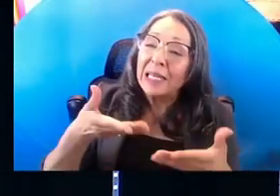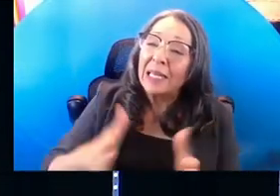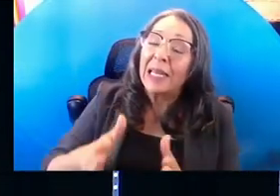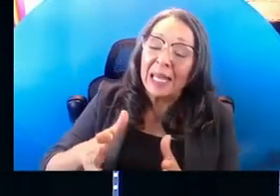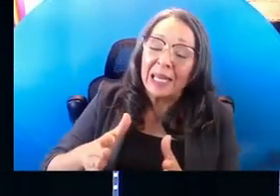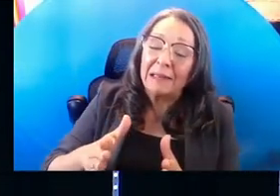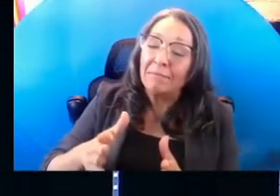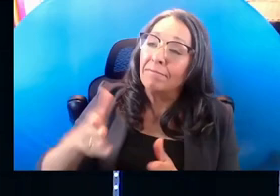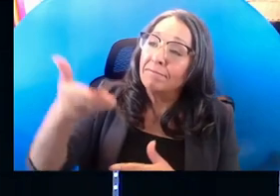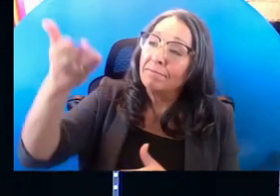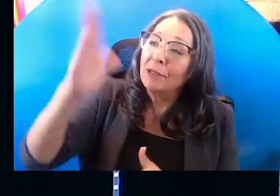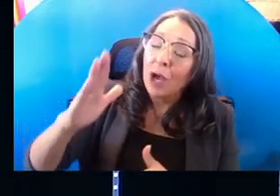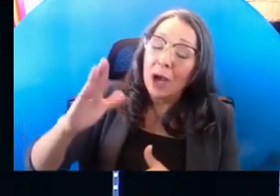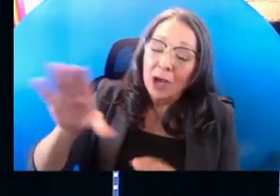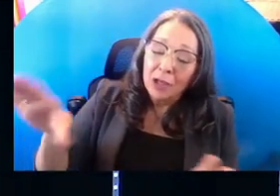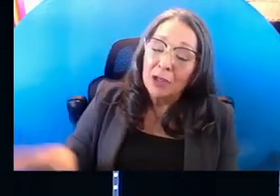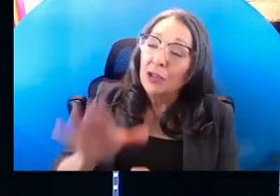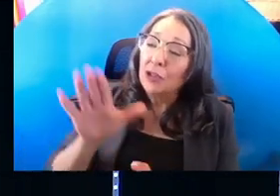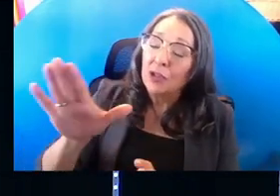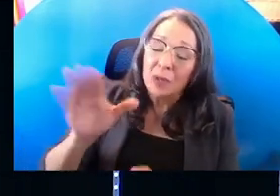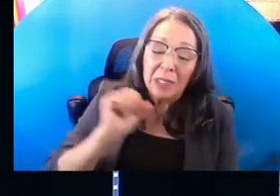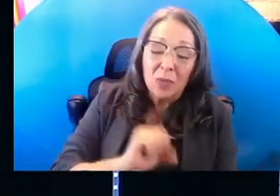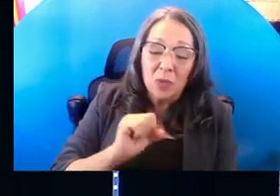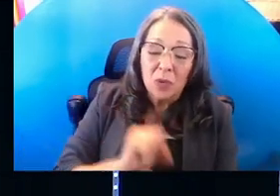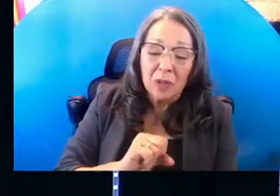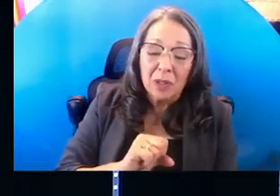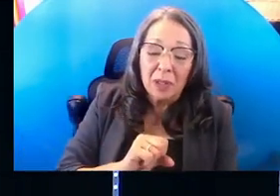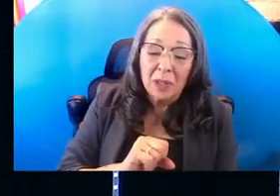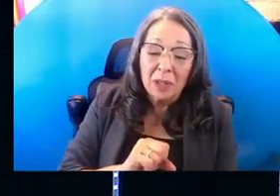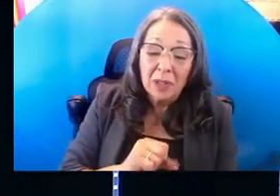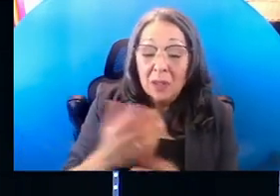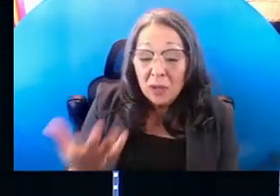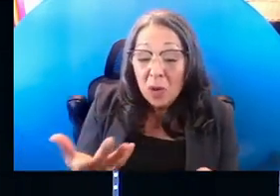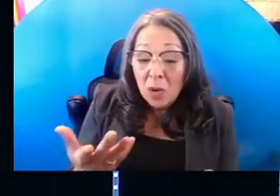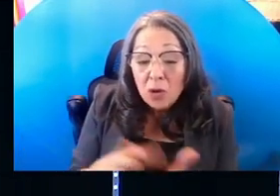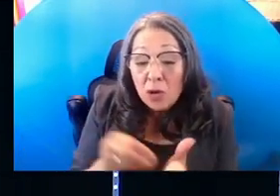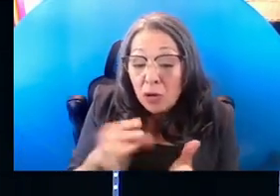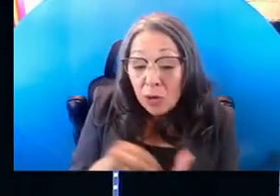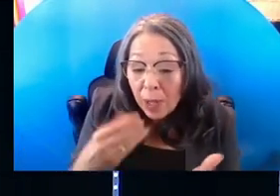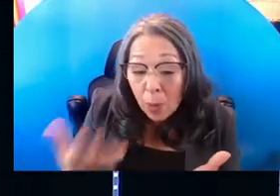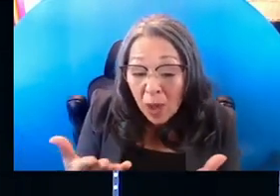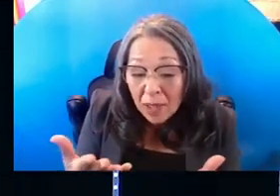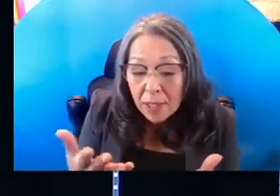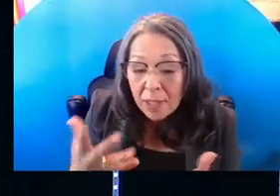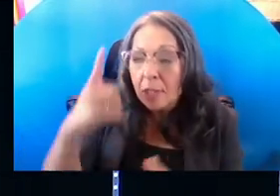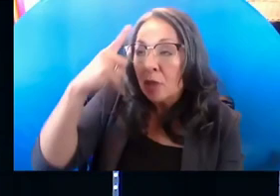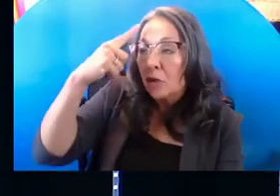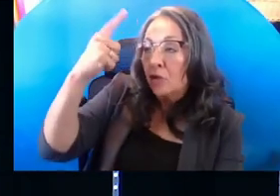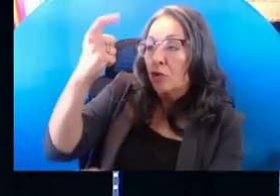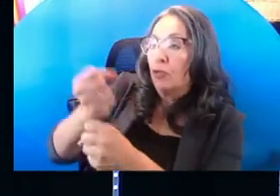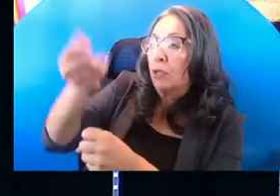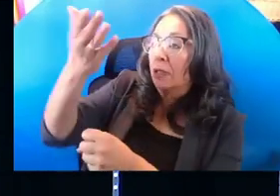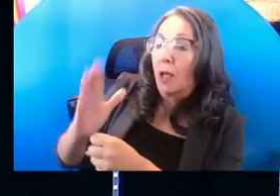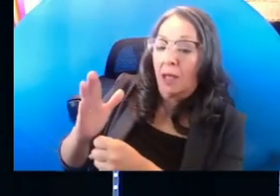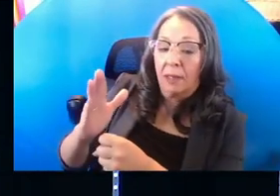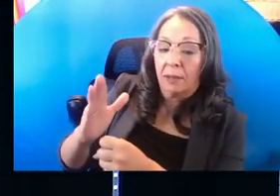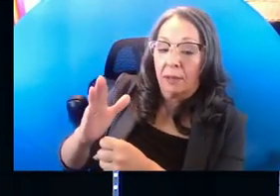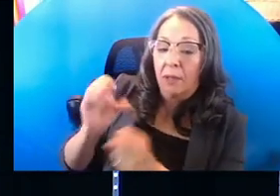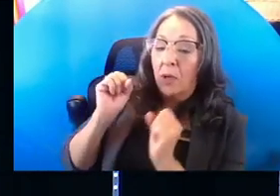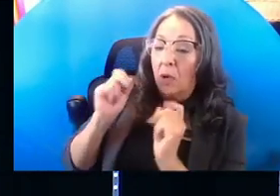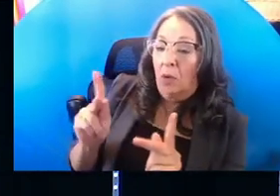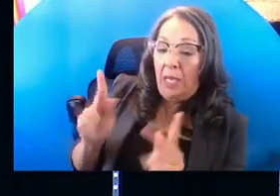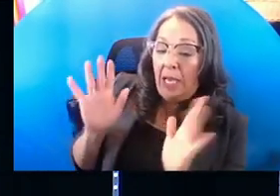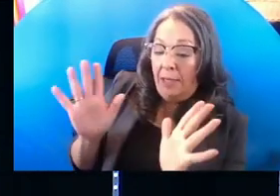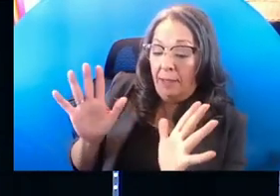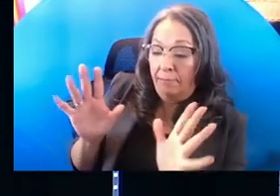What we're ultimately doing is we're learning to trust God. We're learning to go, okay, I'm going to step out, God. You do what only you can